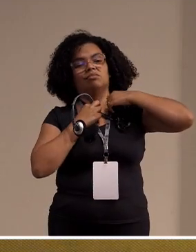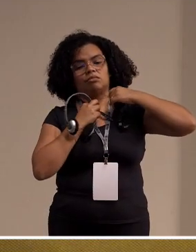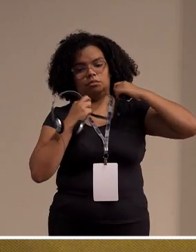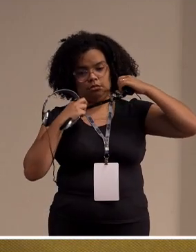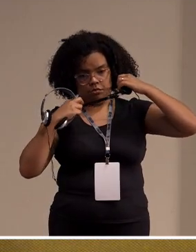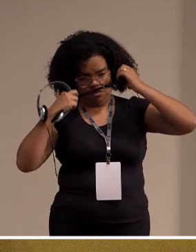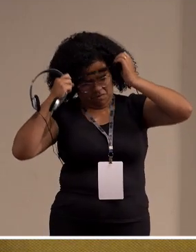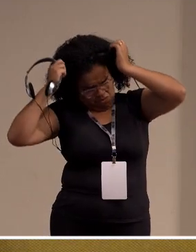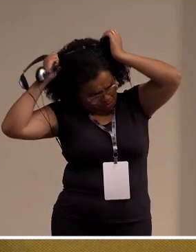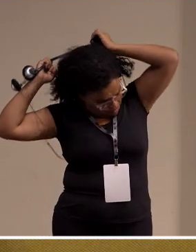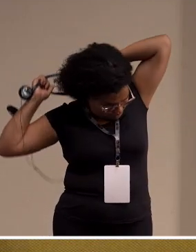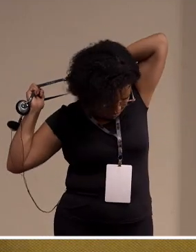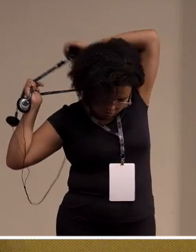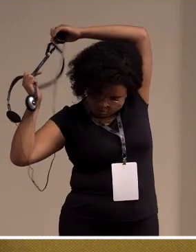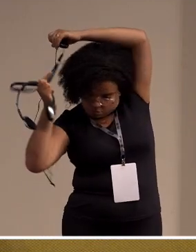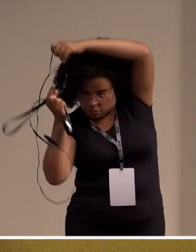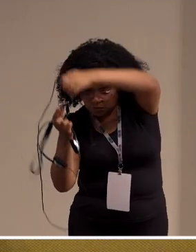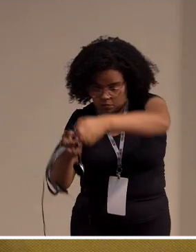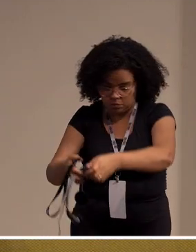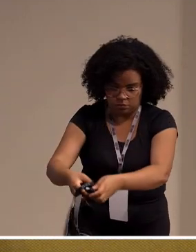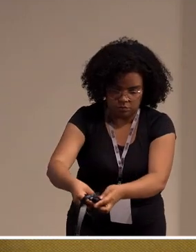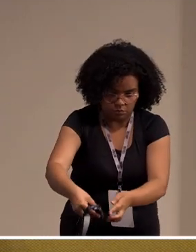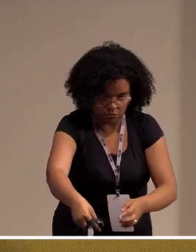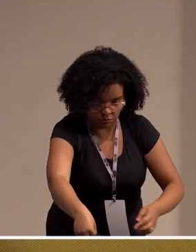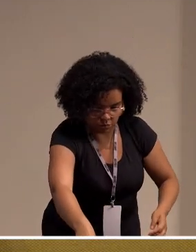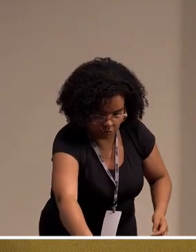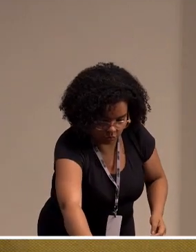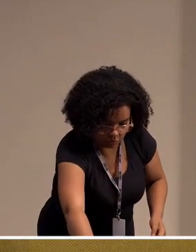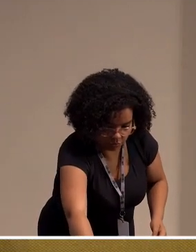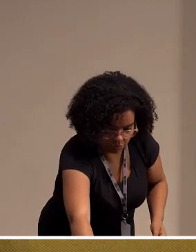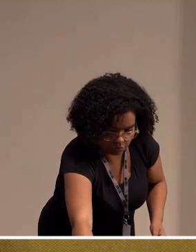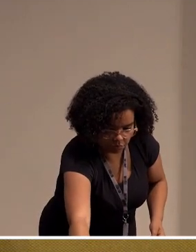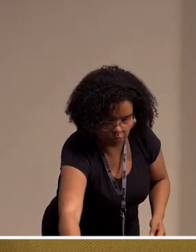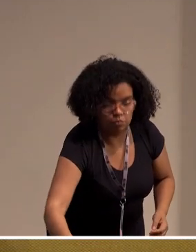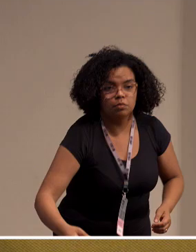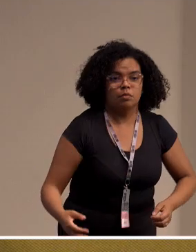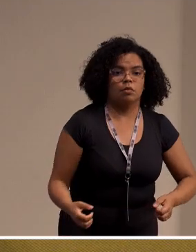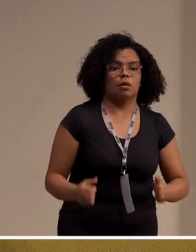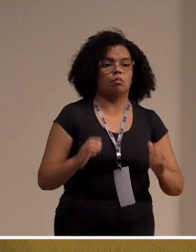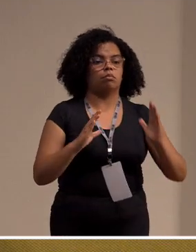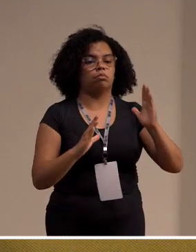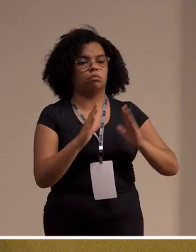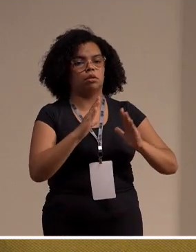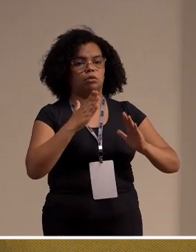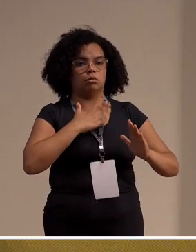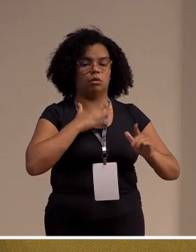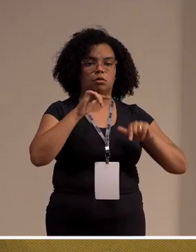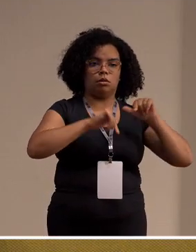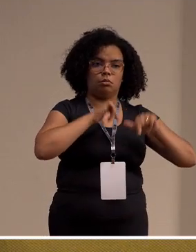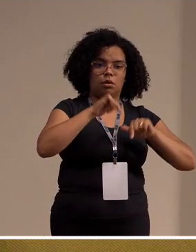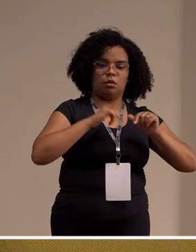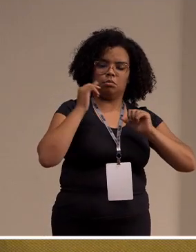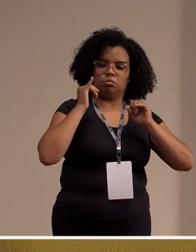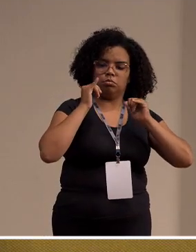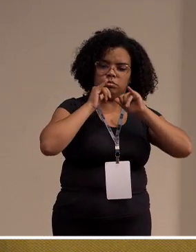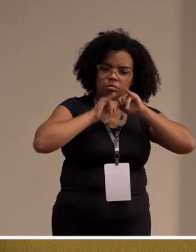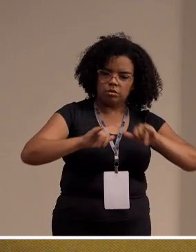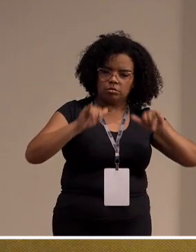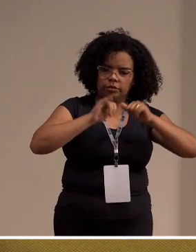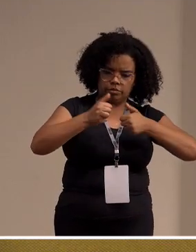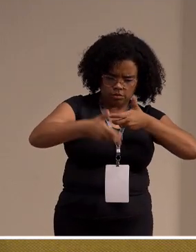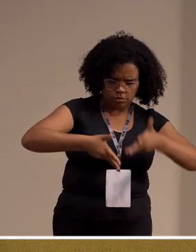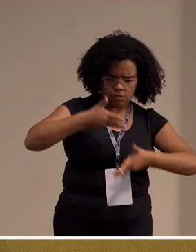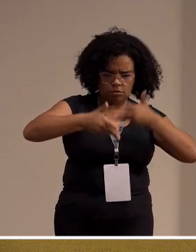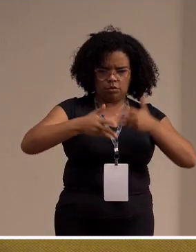is sort of counter those stories. And stories about black people in America have often been inaccurate. And so